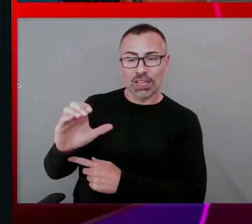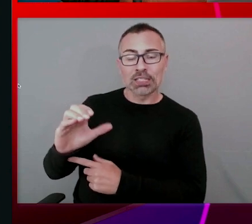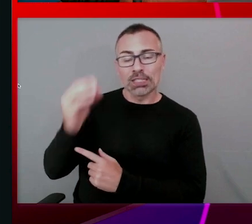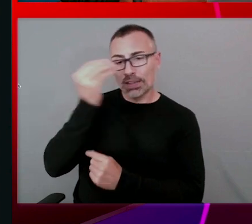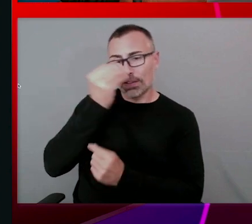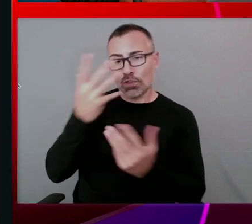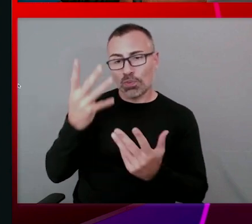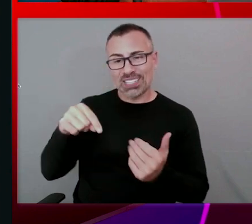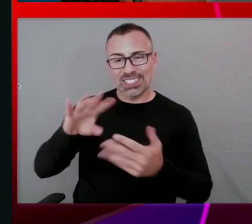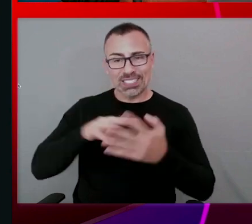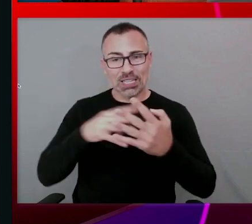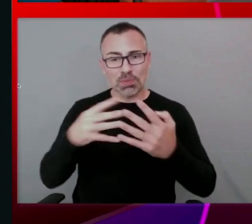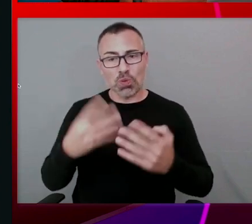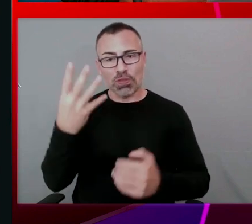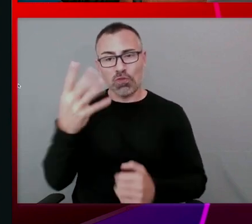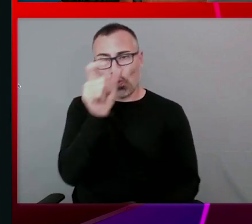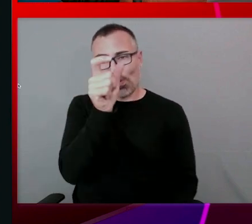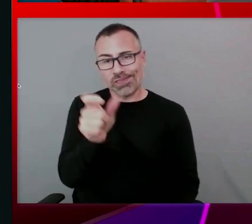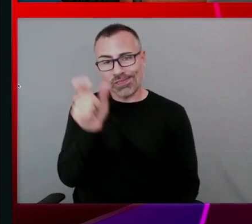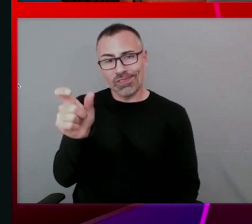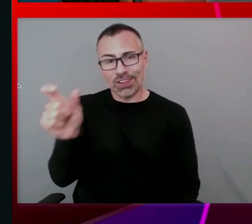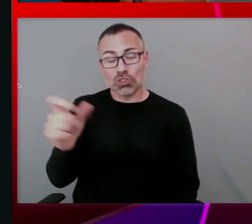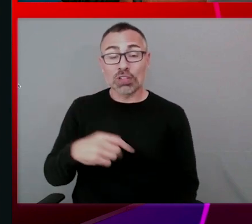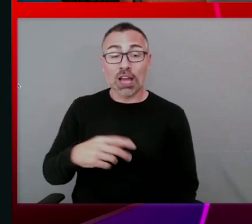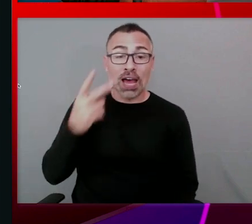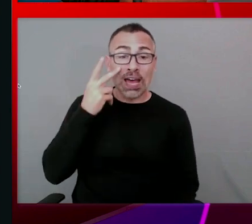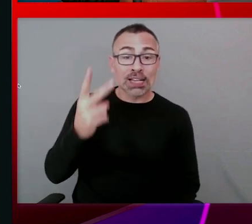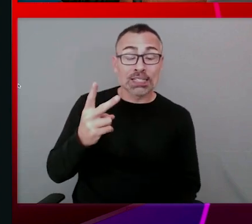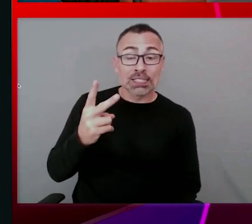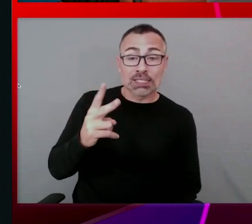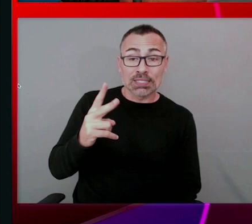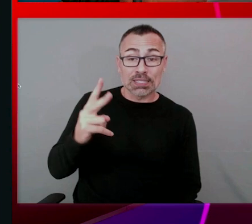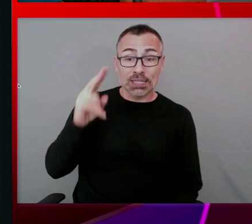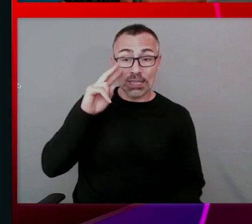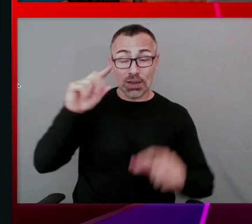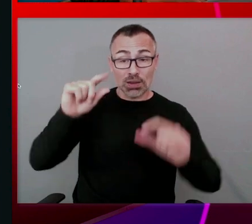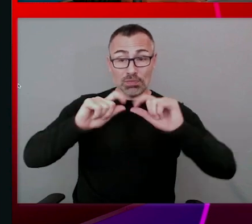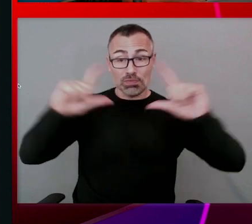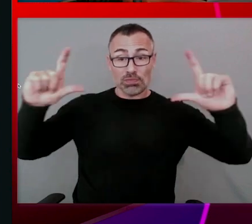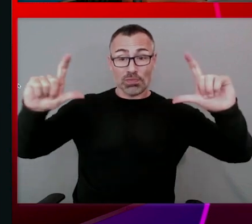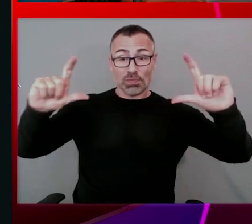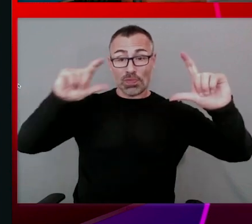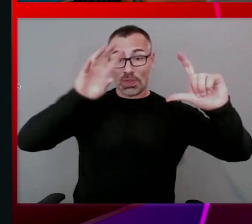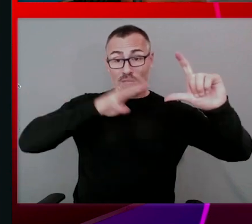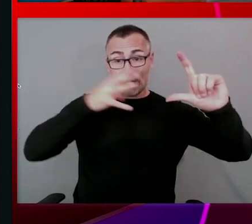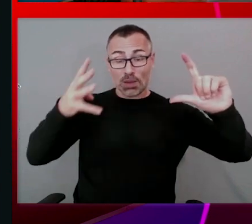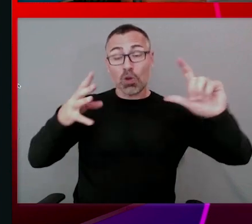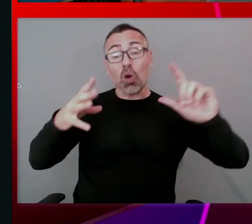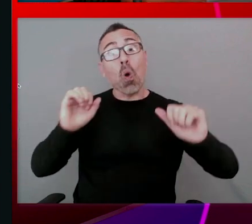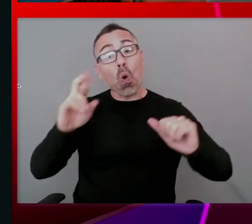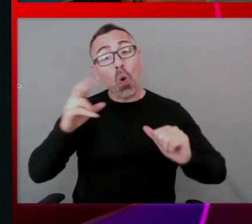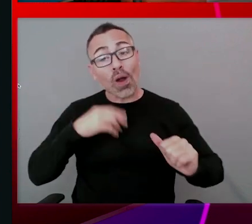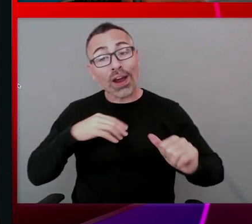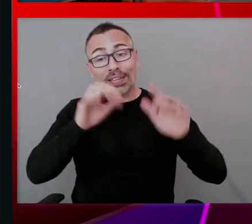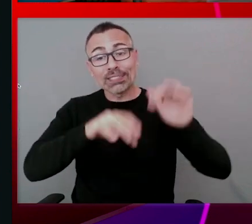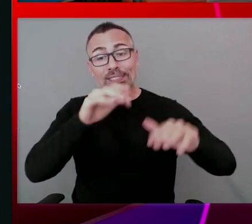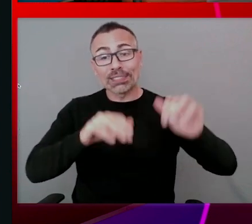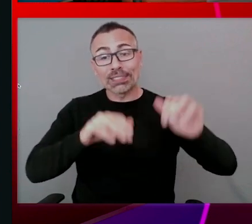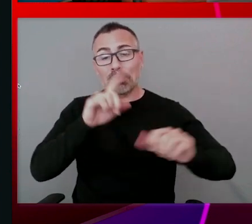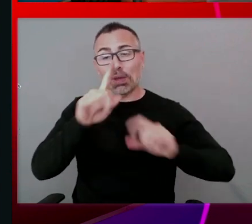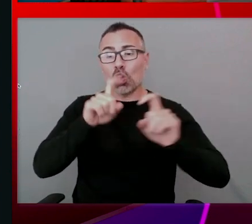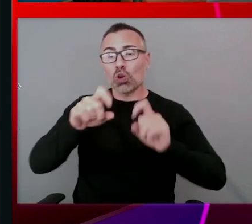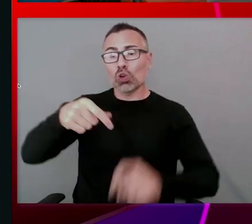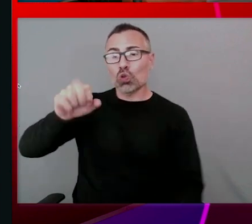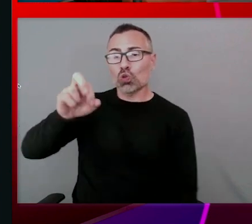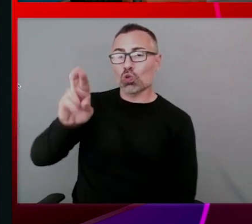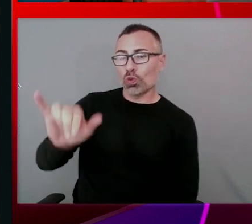can look at a preview of this table, and then I can also go up and then type in a query. So which means, let's